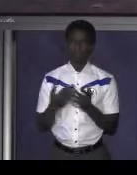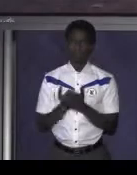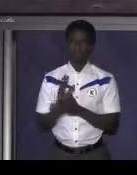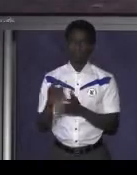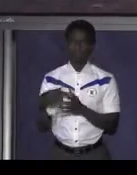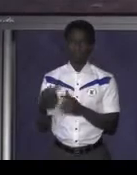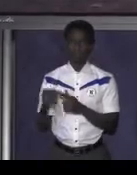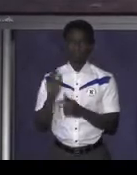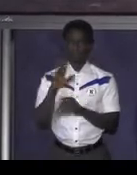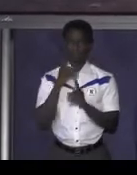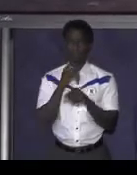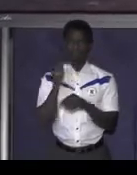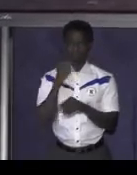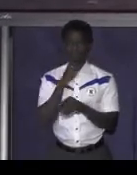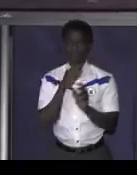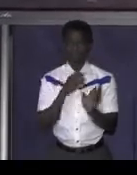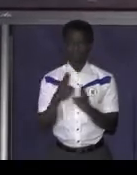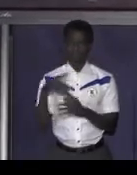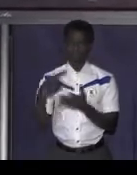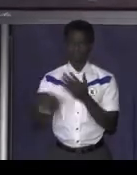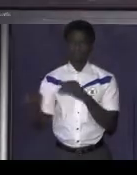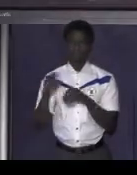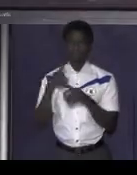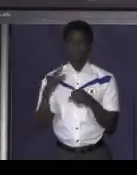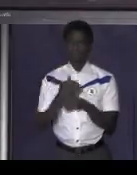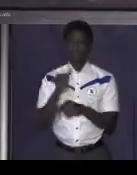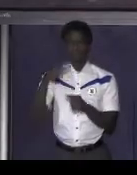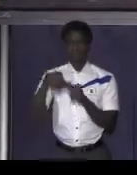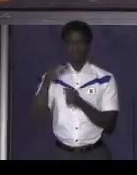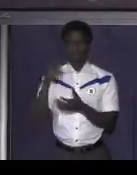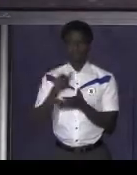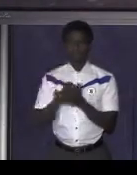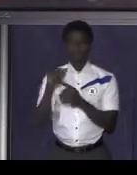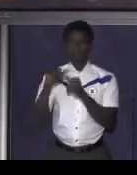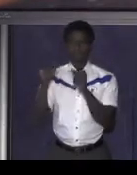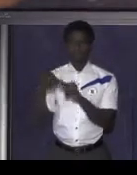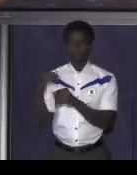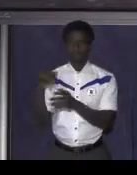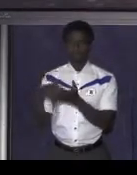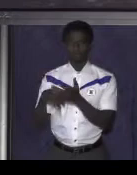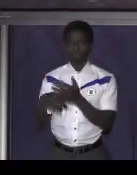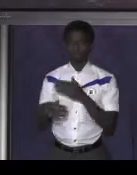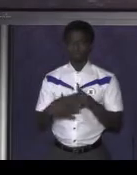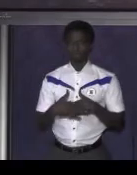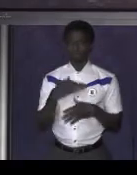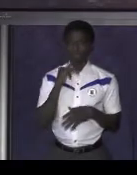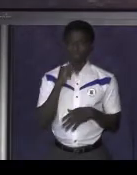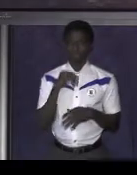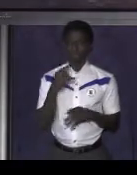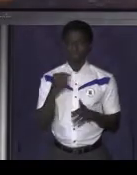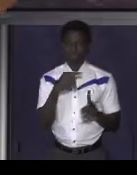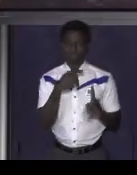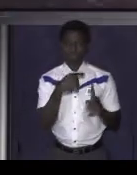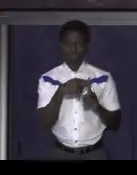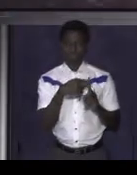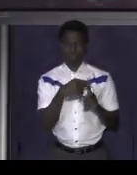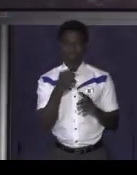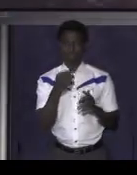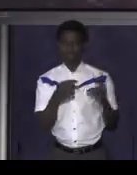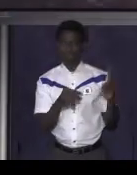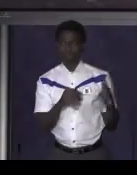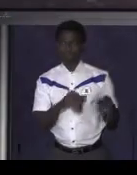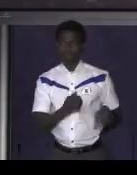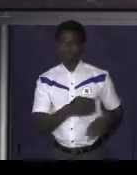Alrighty then, your answer should be ready. What did you get? Well, remember that the square of this side is the square of this side plus the square of this side. So to